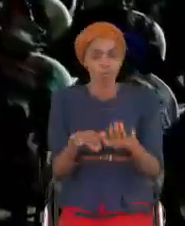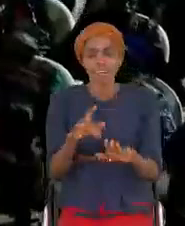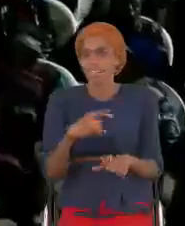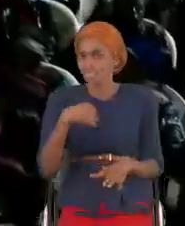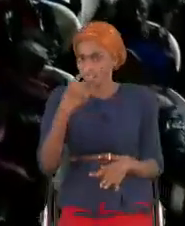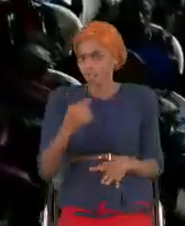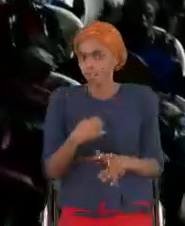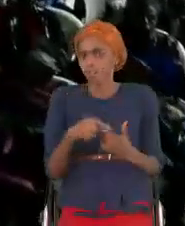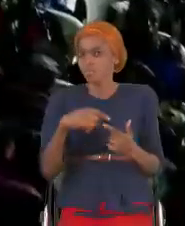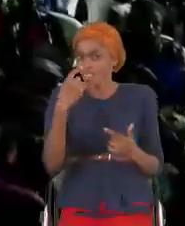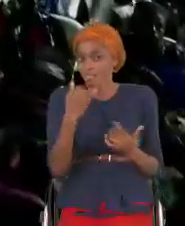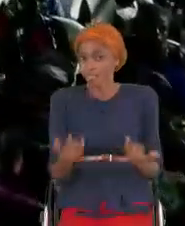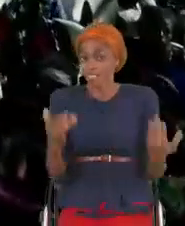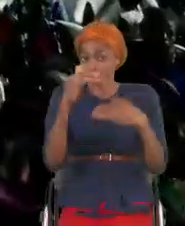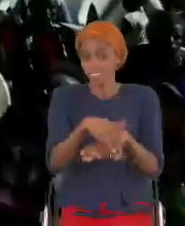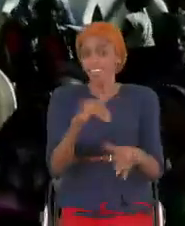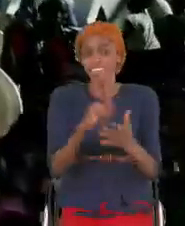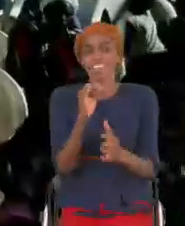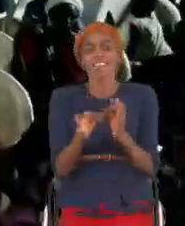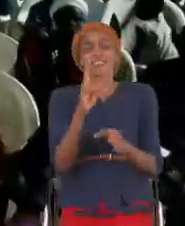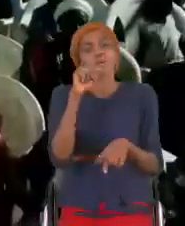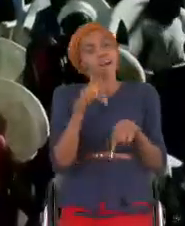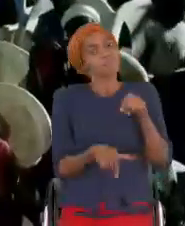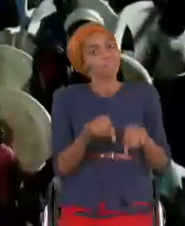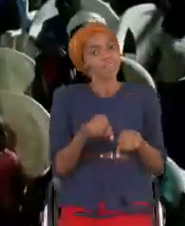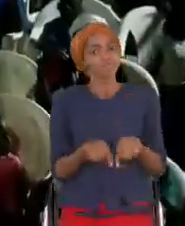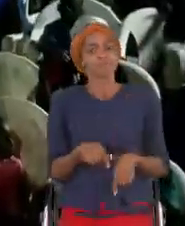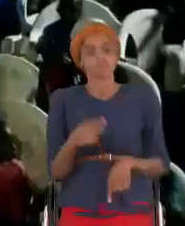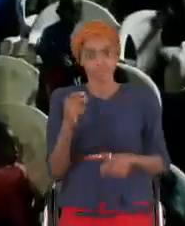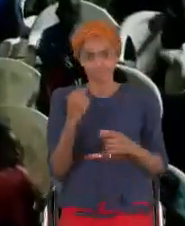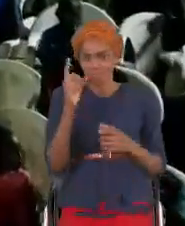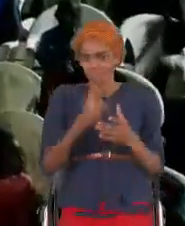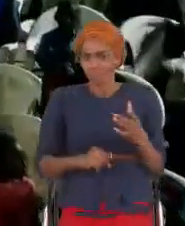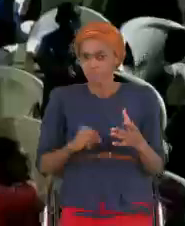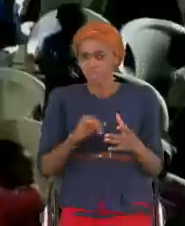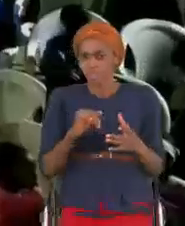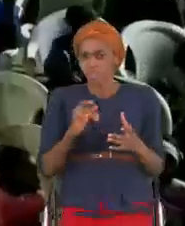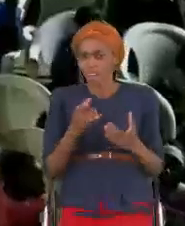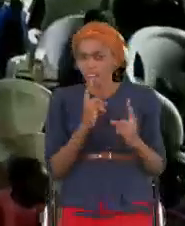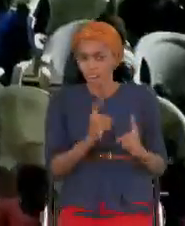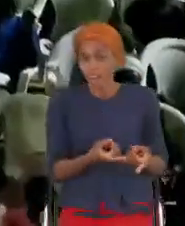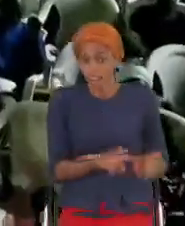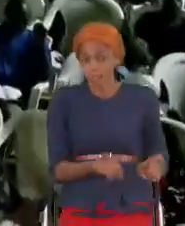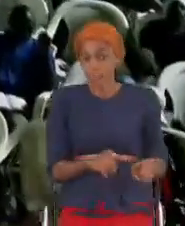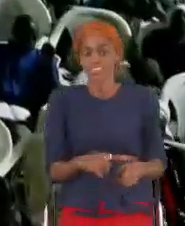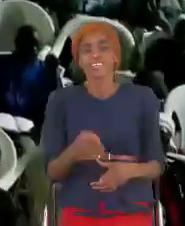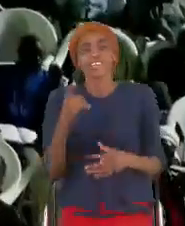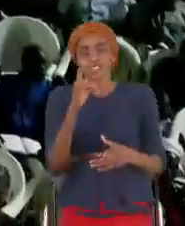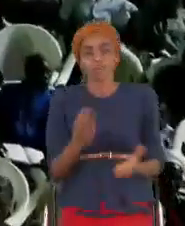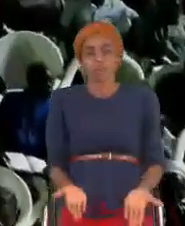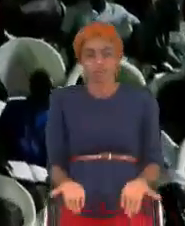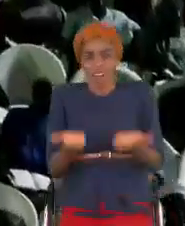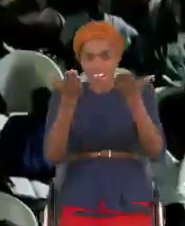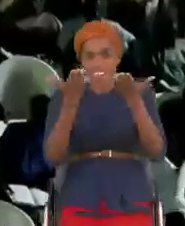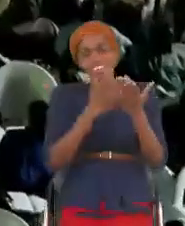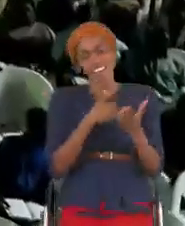you tonight that if you are lame, guess what will happen? You'll rise up and walk. And then it